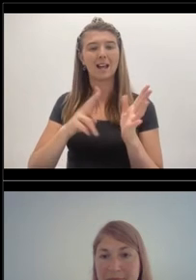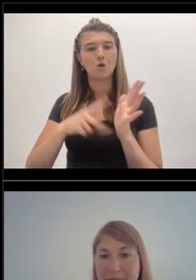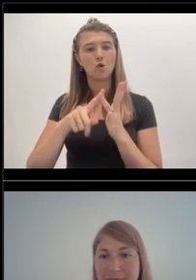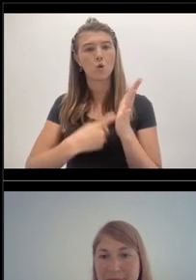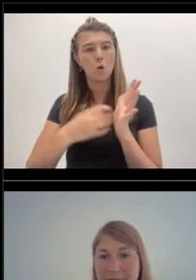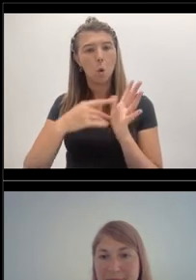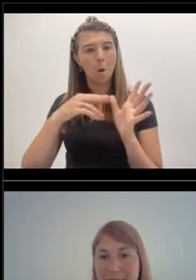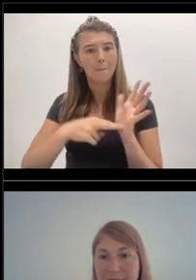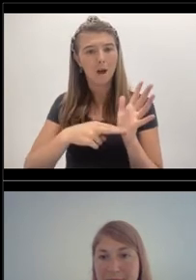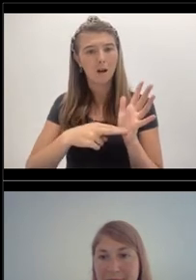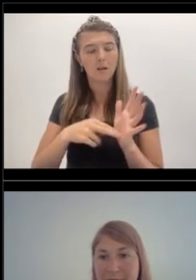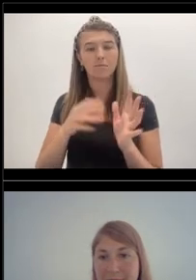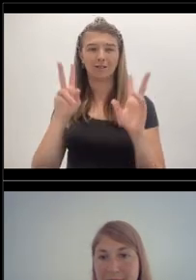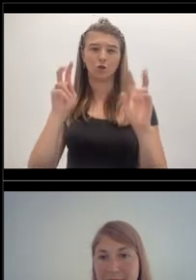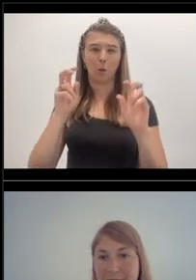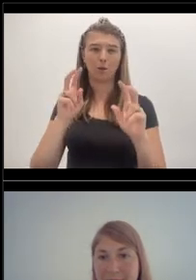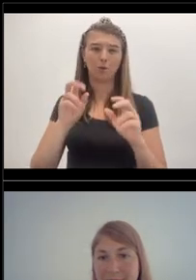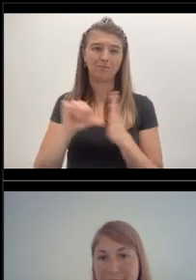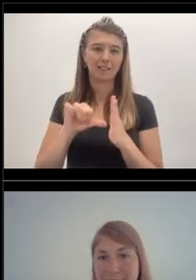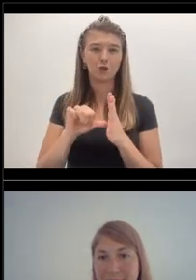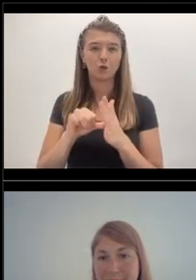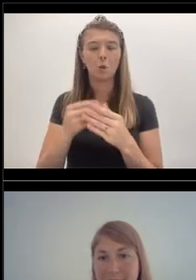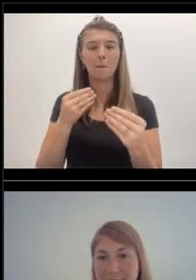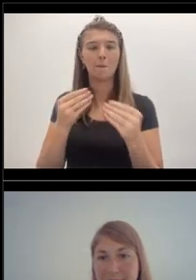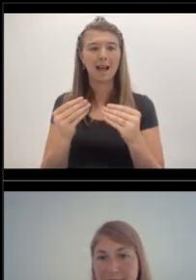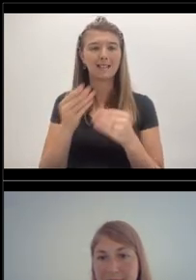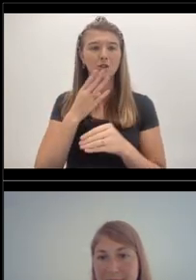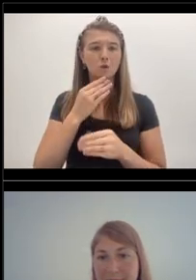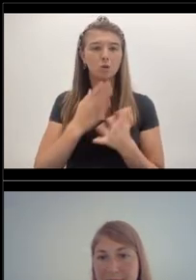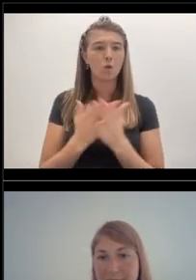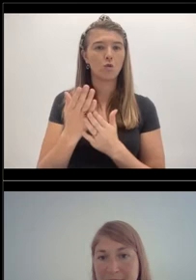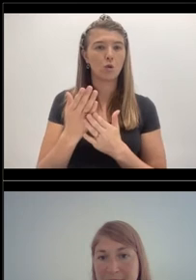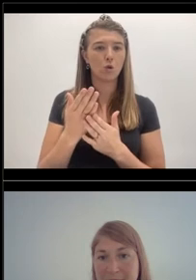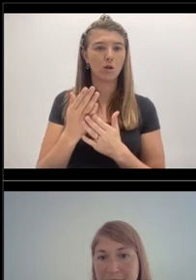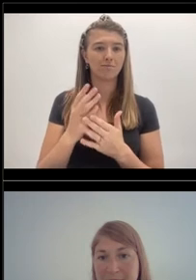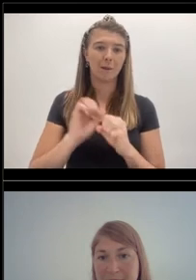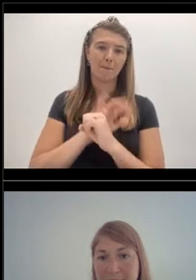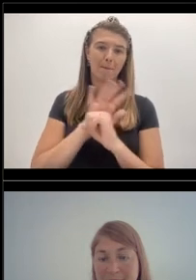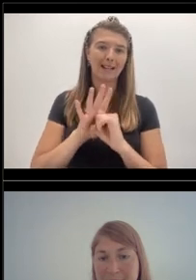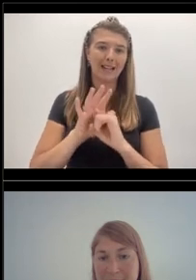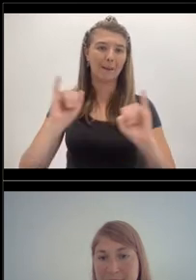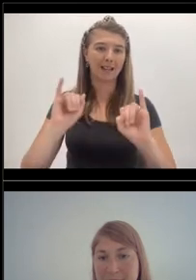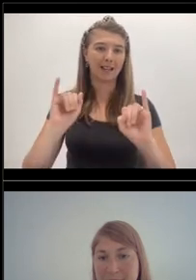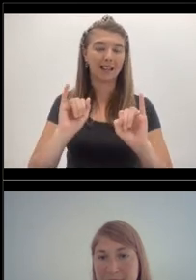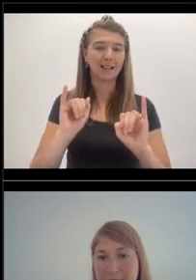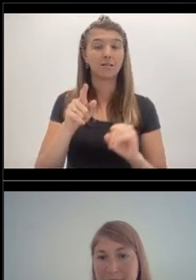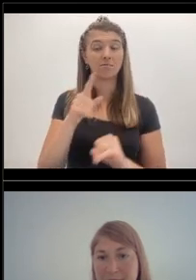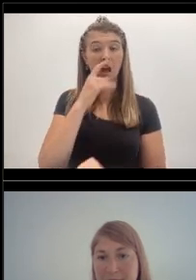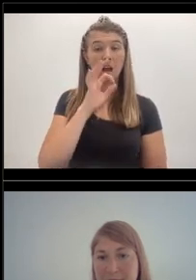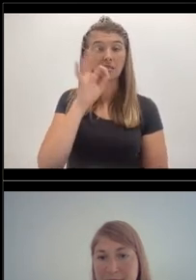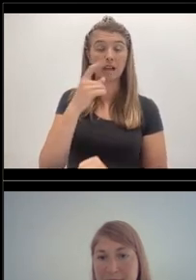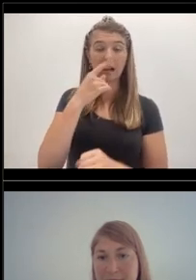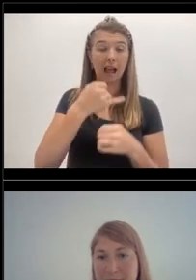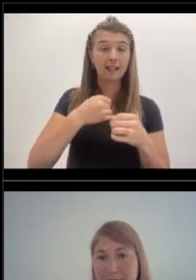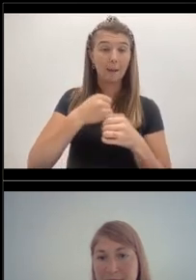issue around plastics used during the pandemic. So Lenny asked, could chemical recycling be used for single-use masks? And then